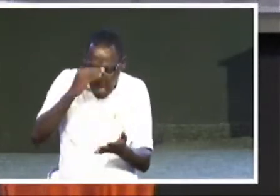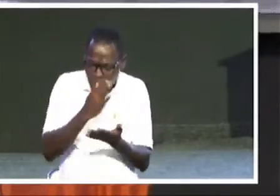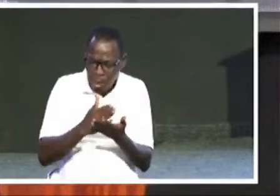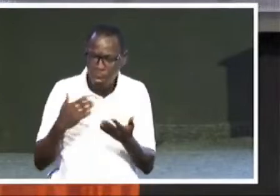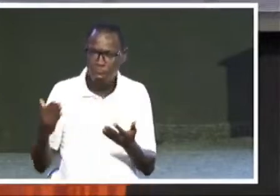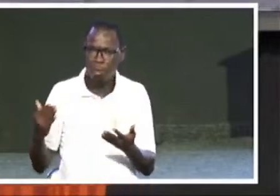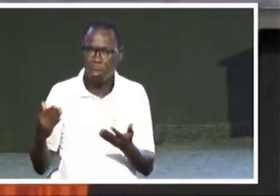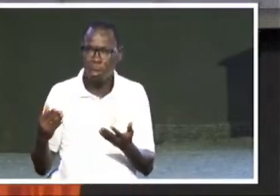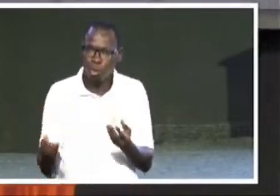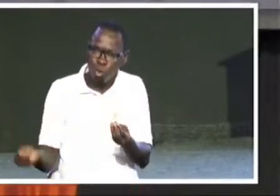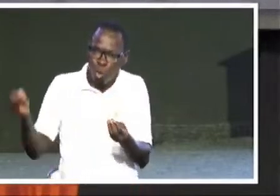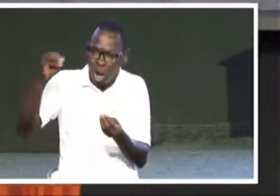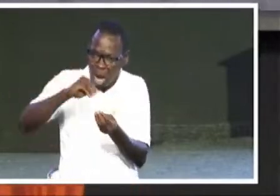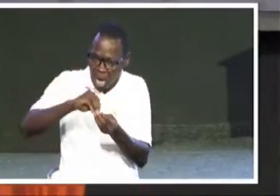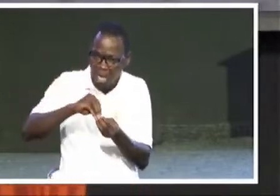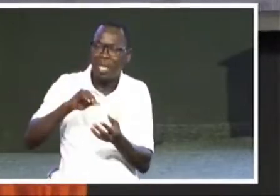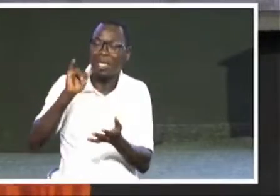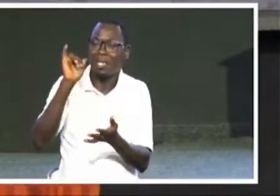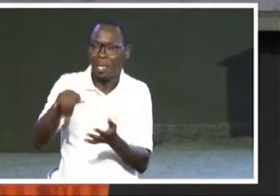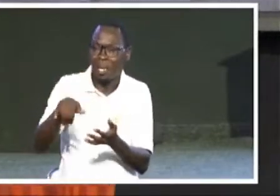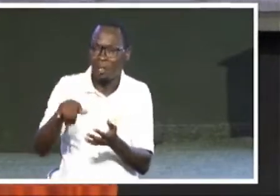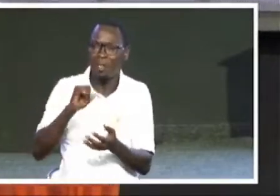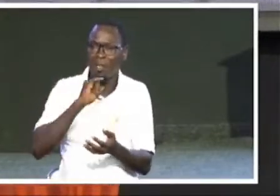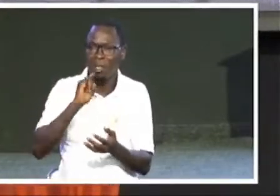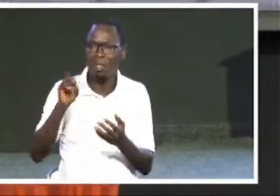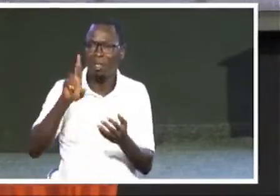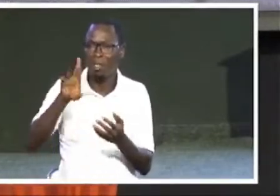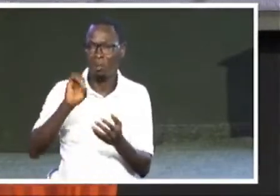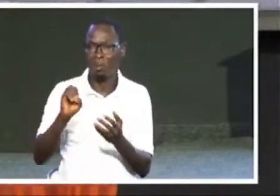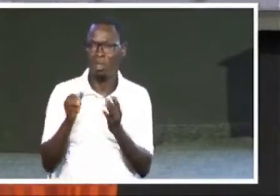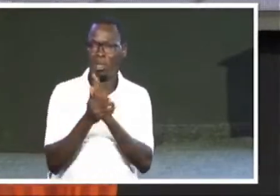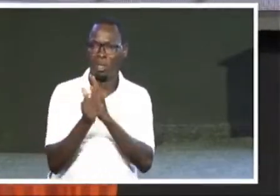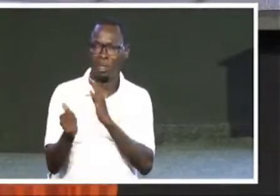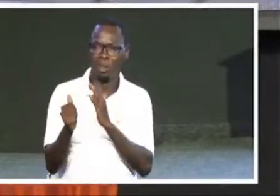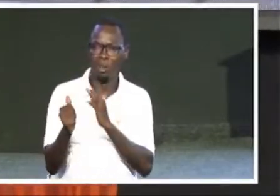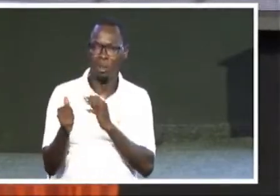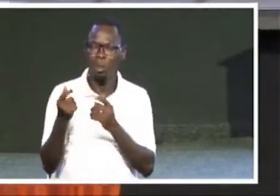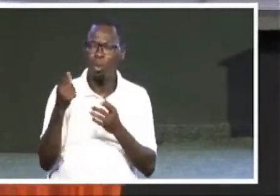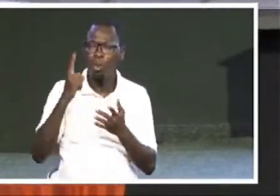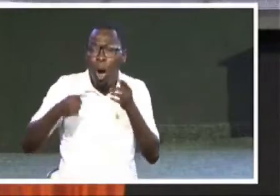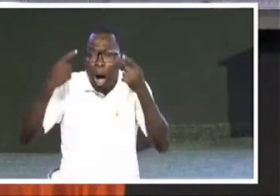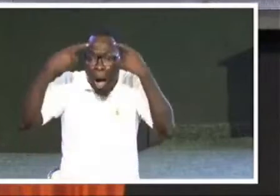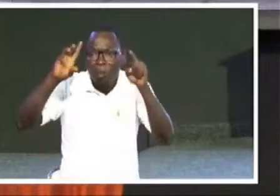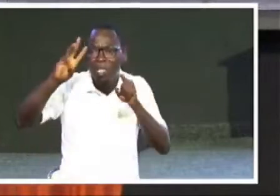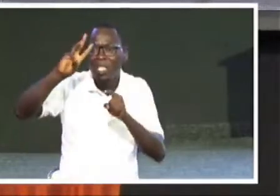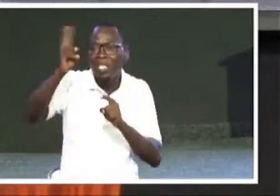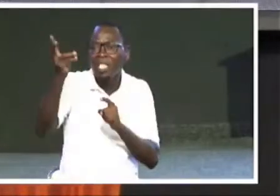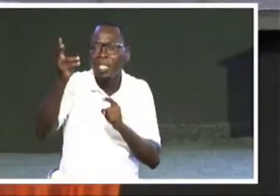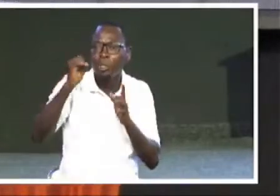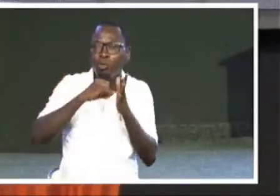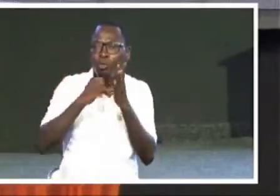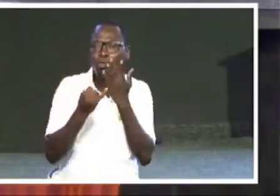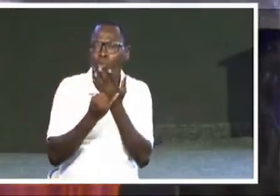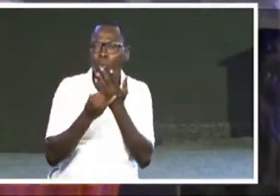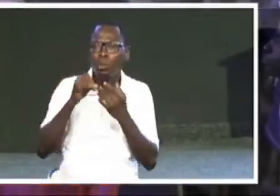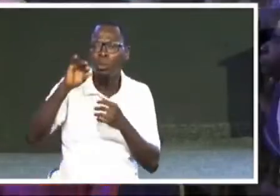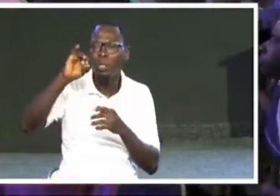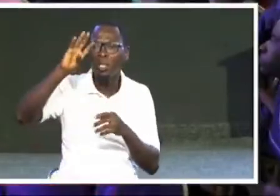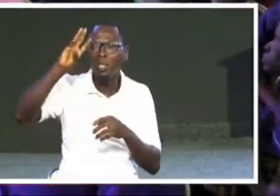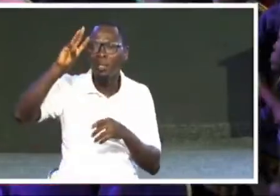essence of reskilling. What happened on 6th of June? Can anyone tell me? I'm sure you all know